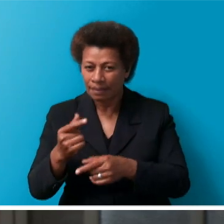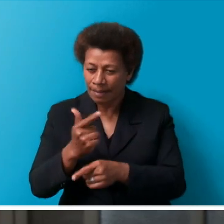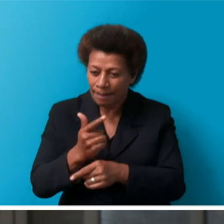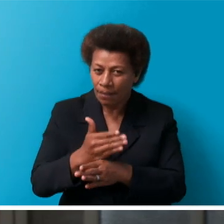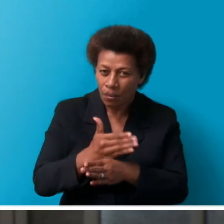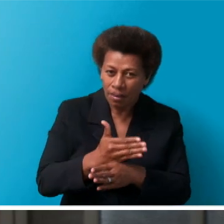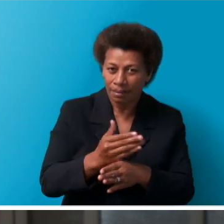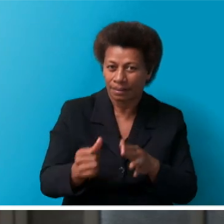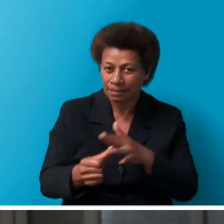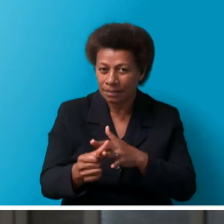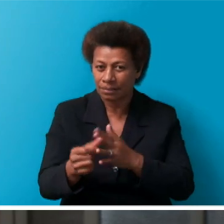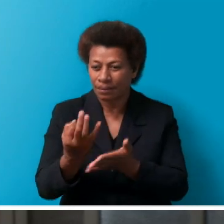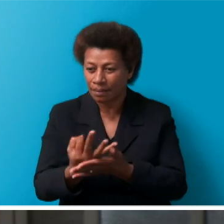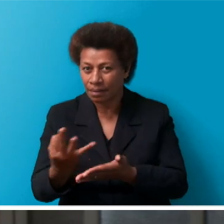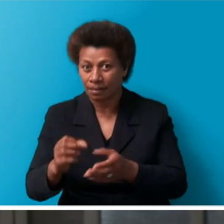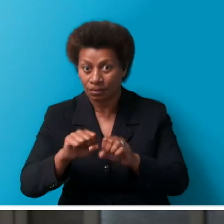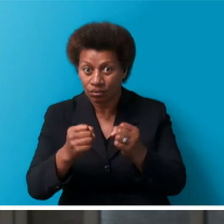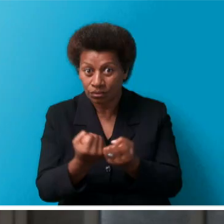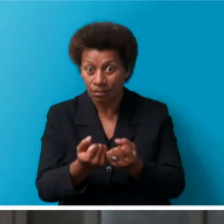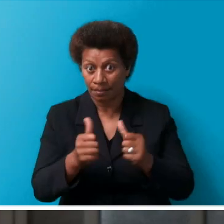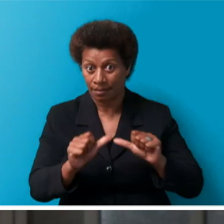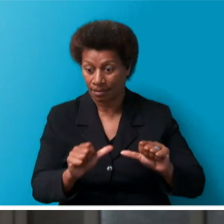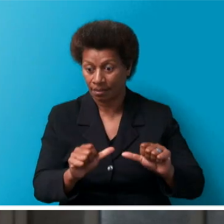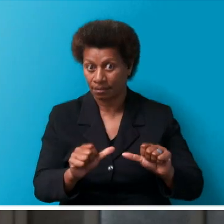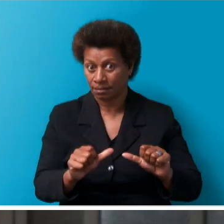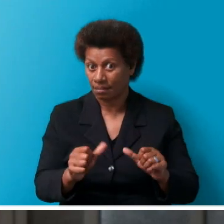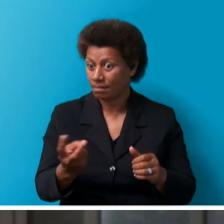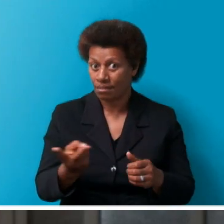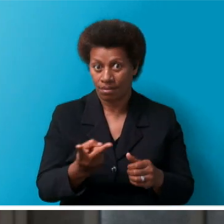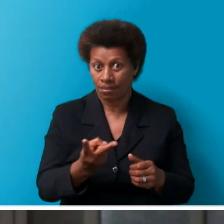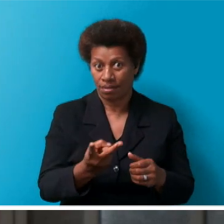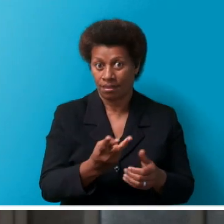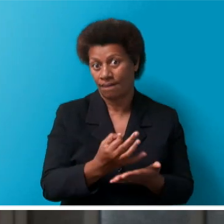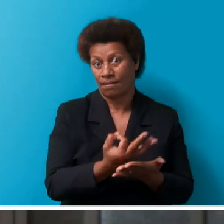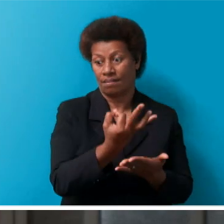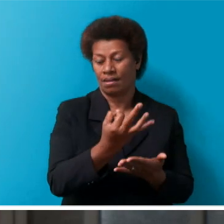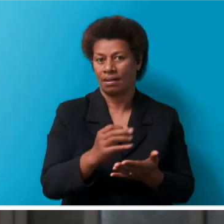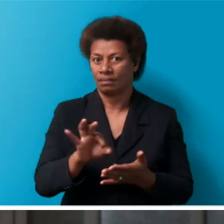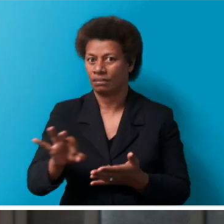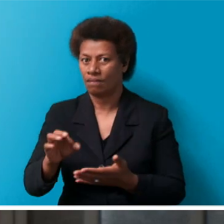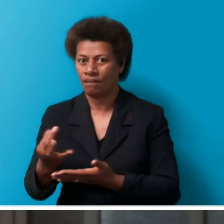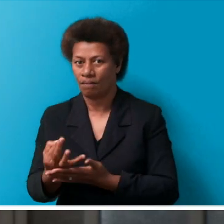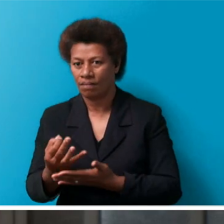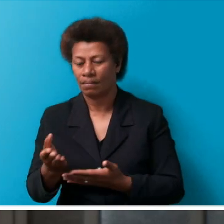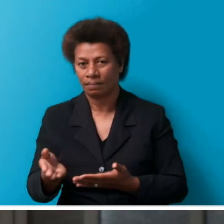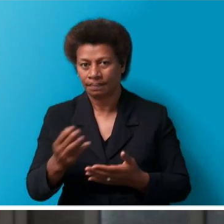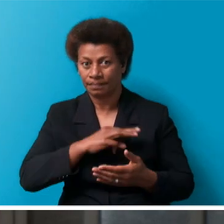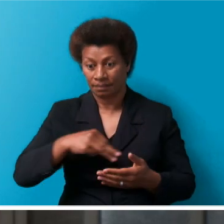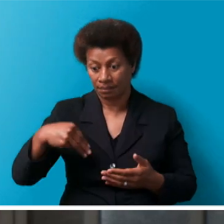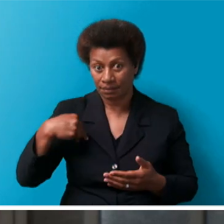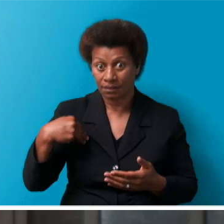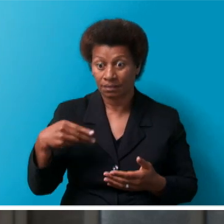to finance, and social protection for women in both formal and informal sectors. The ministry is currently conducting